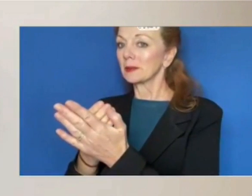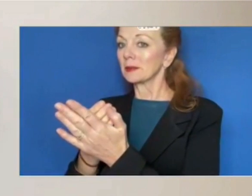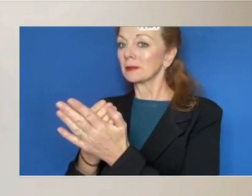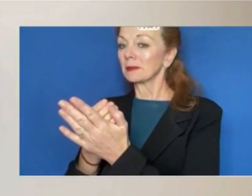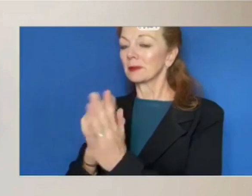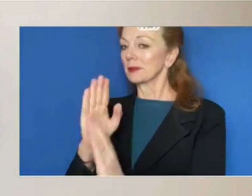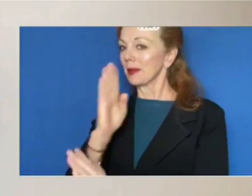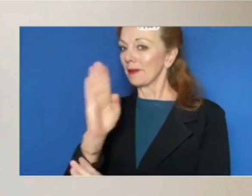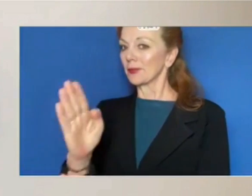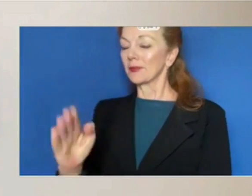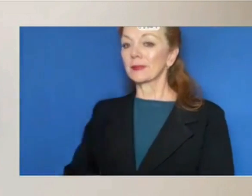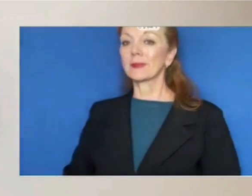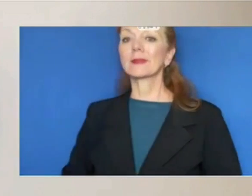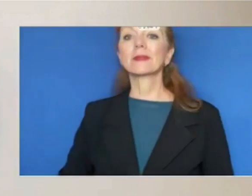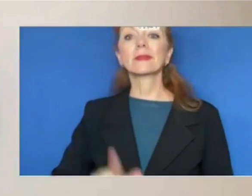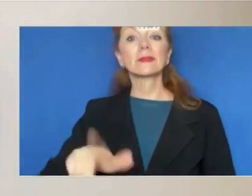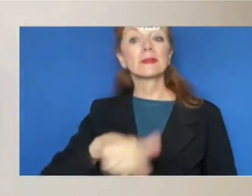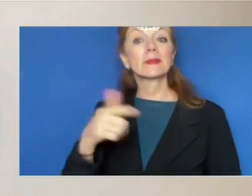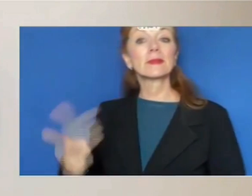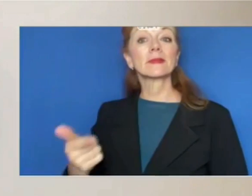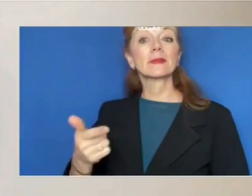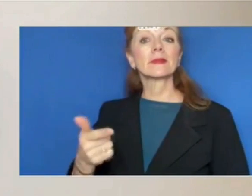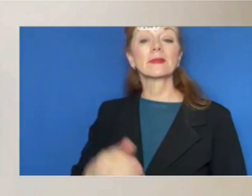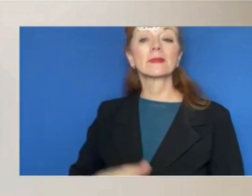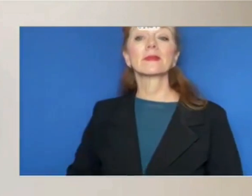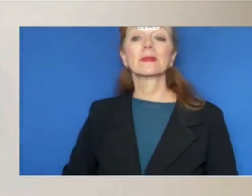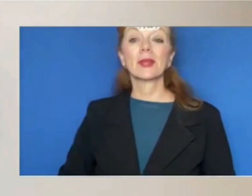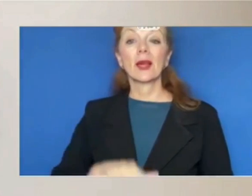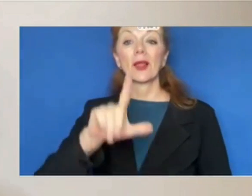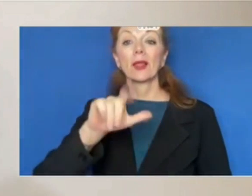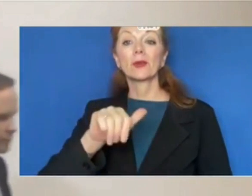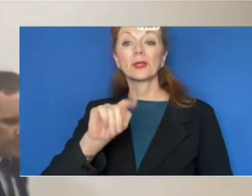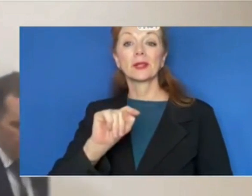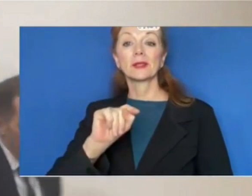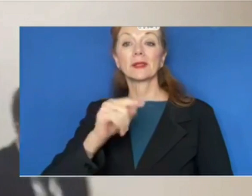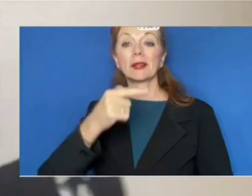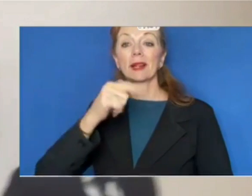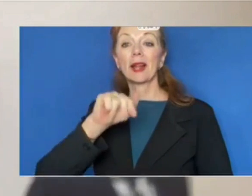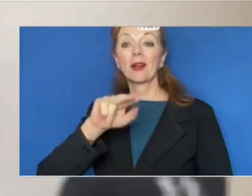Tawanda Garrison, and she can talk about some of our prevention methods and techniques.